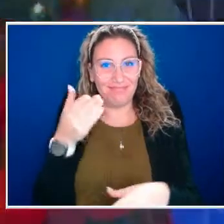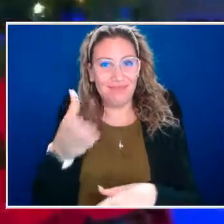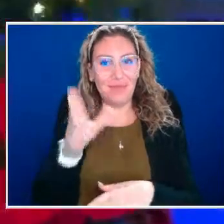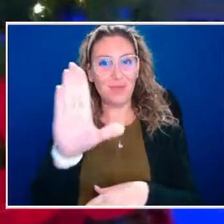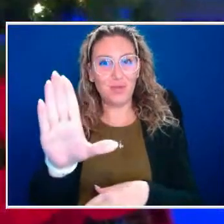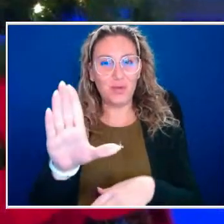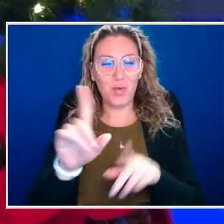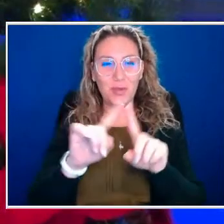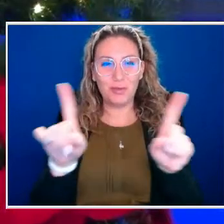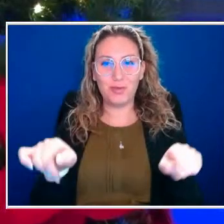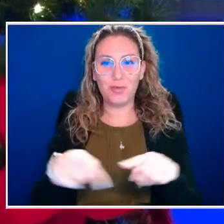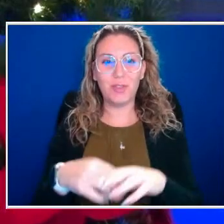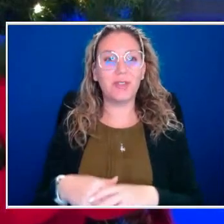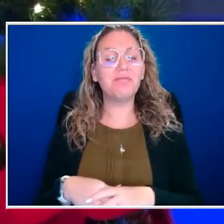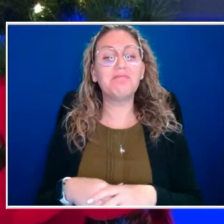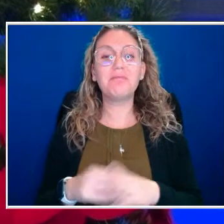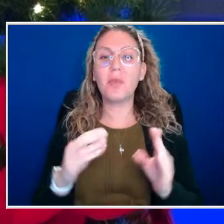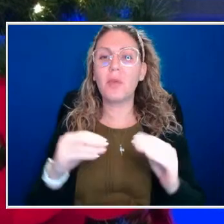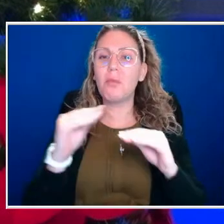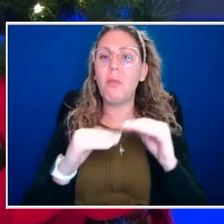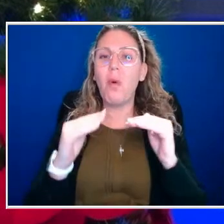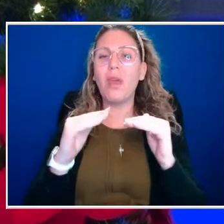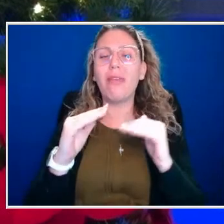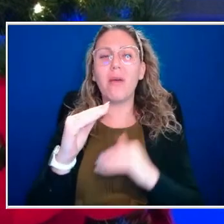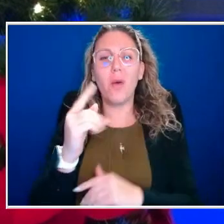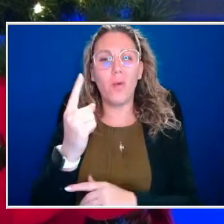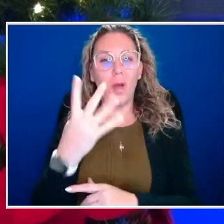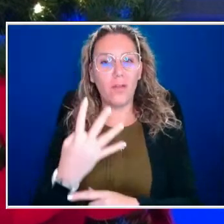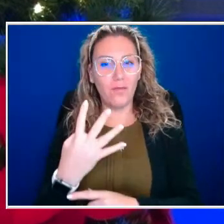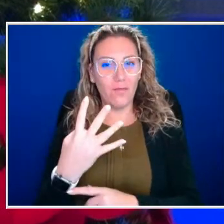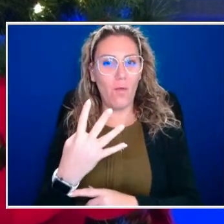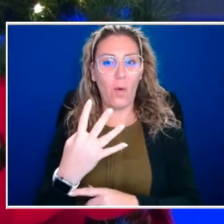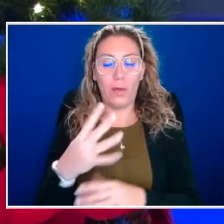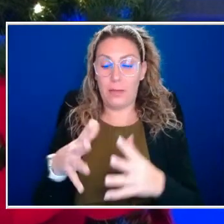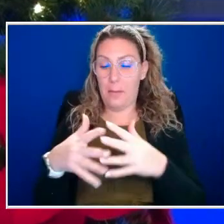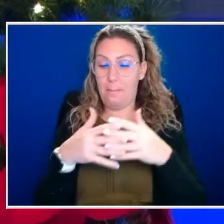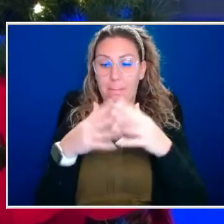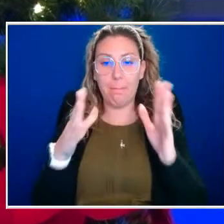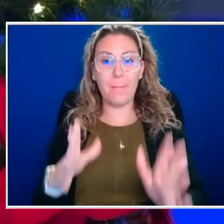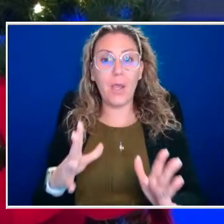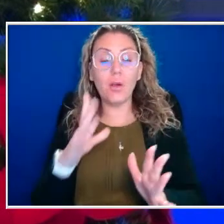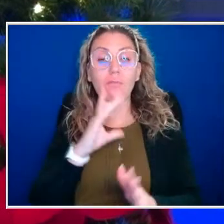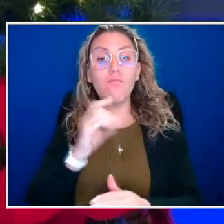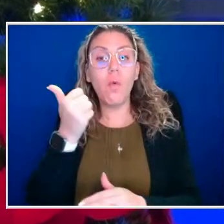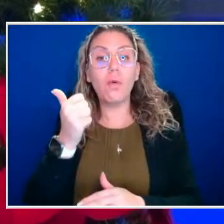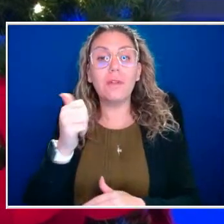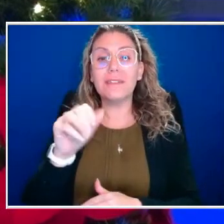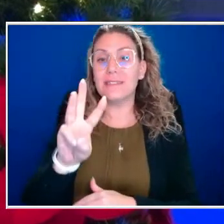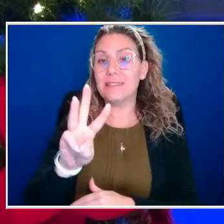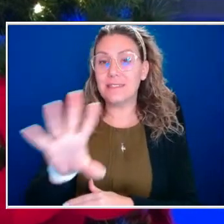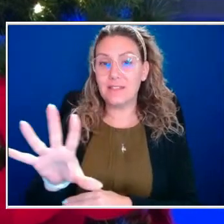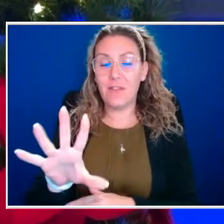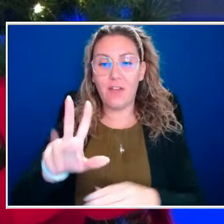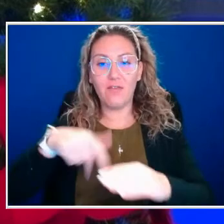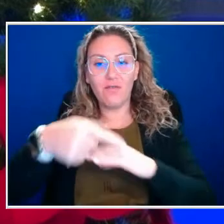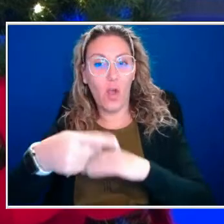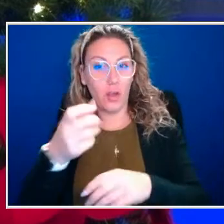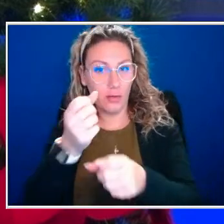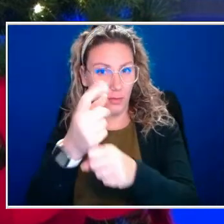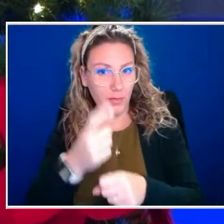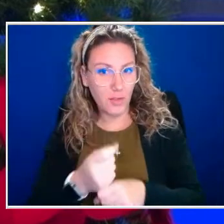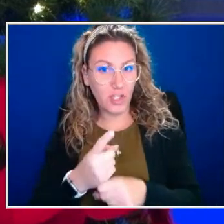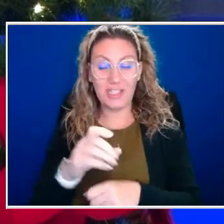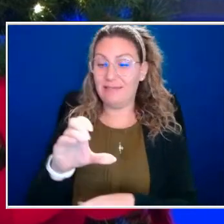screen. More than 1/4 of Americans aged 65 and older fall each year. The CDC found it led to more than